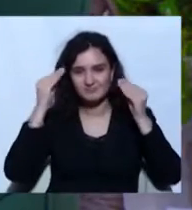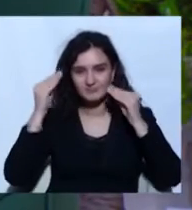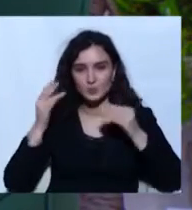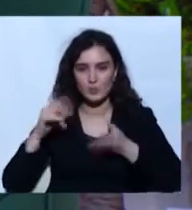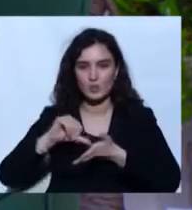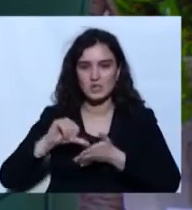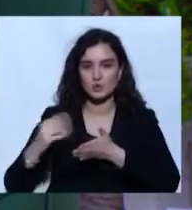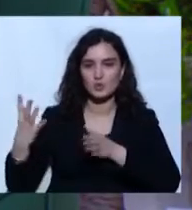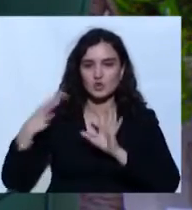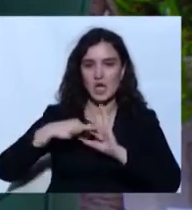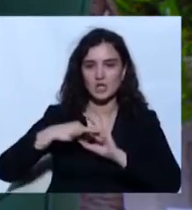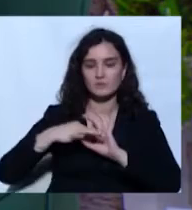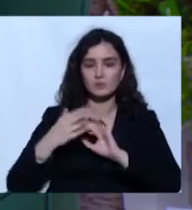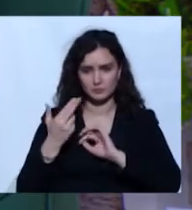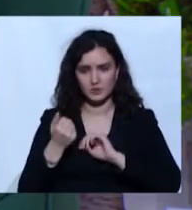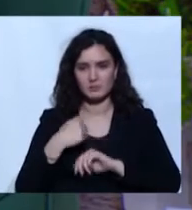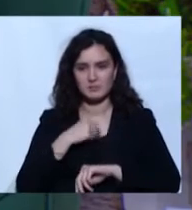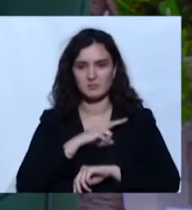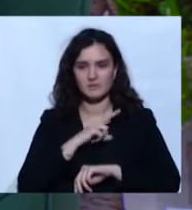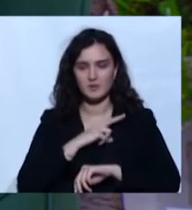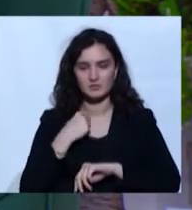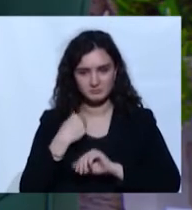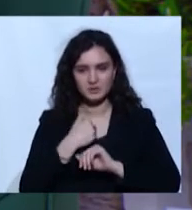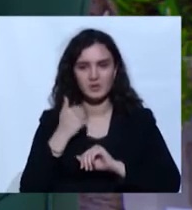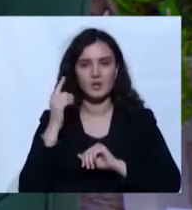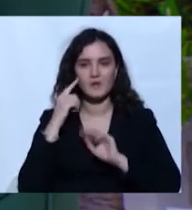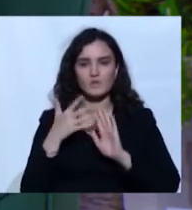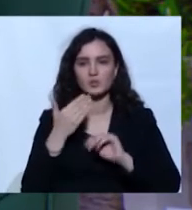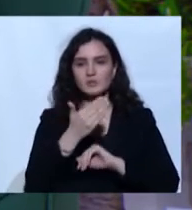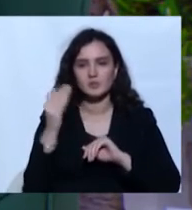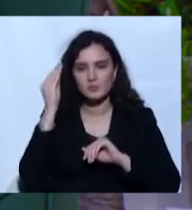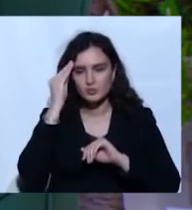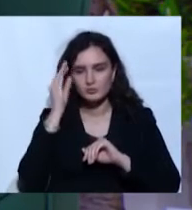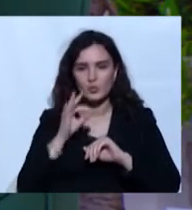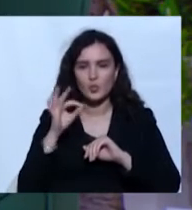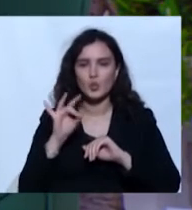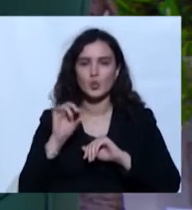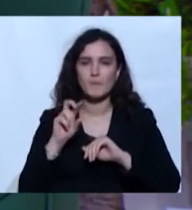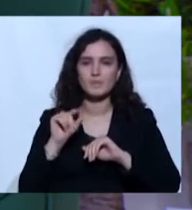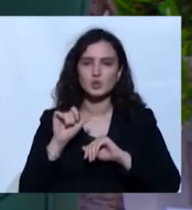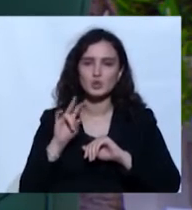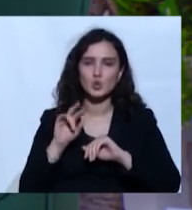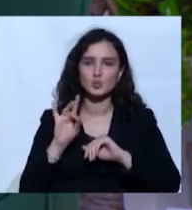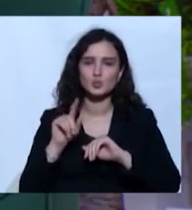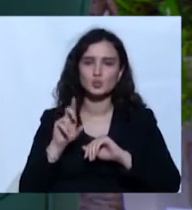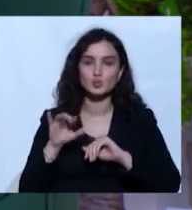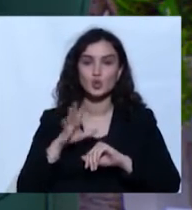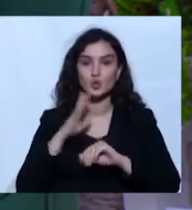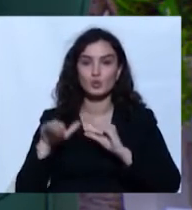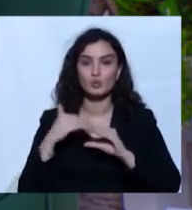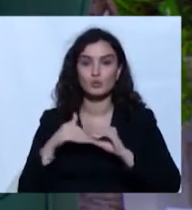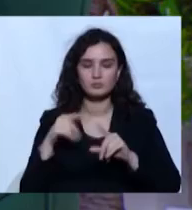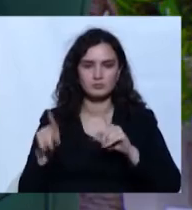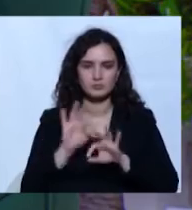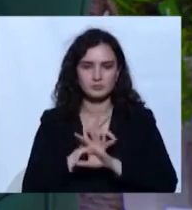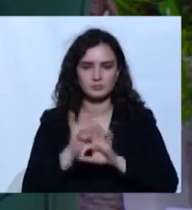We love hearing from you guys. All of your ideas on Robinson Crusoe were fantastic, and I know Daryl